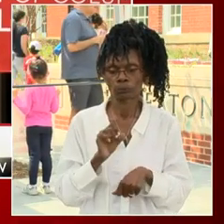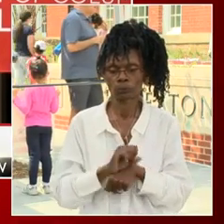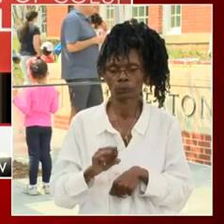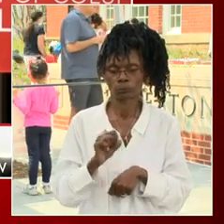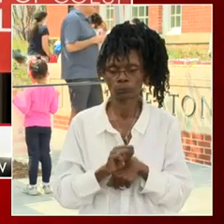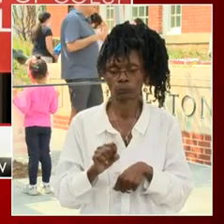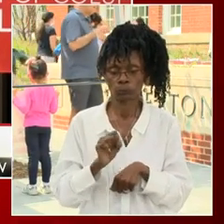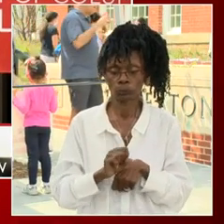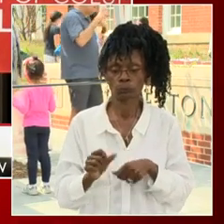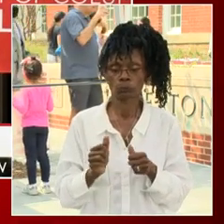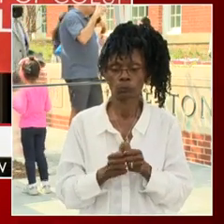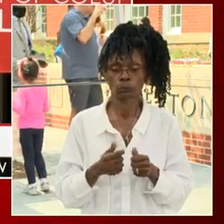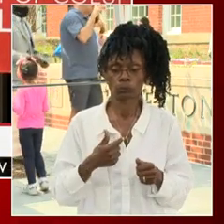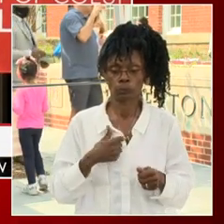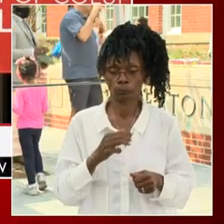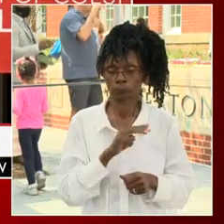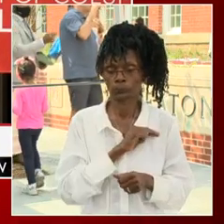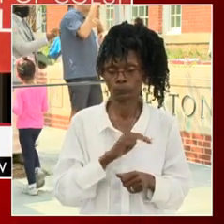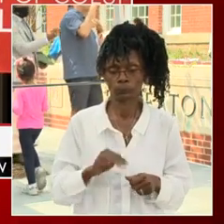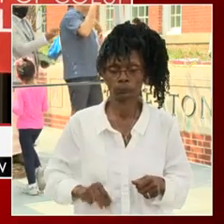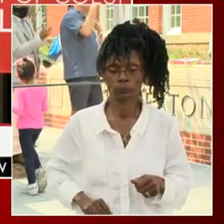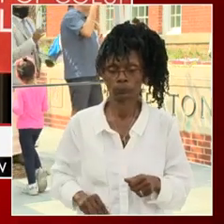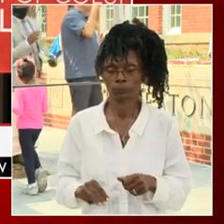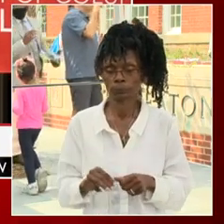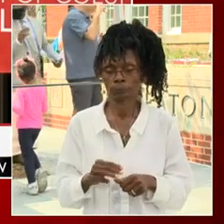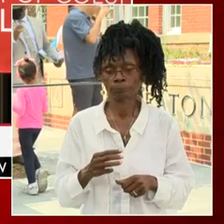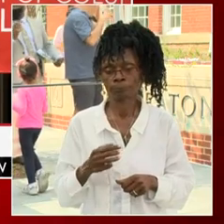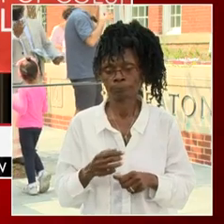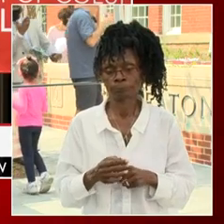and before that, with me as her